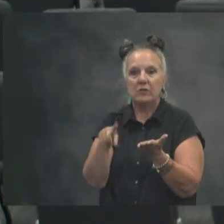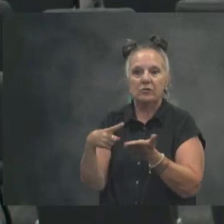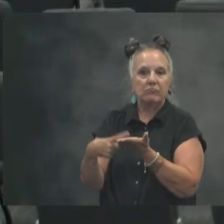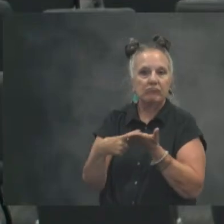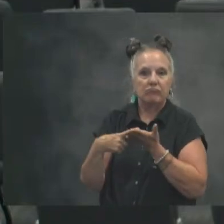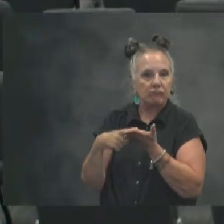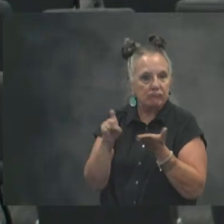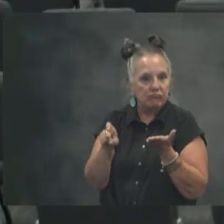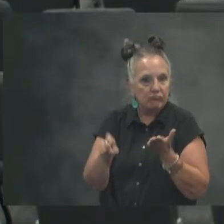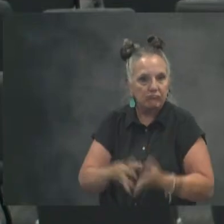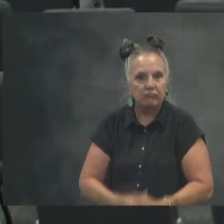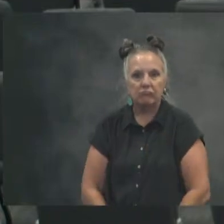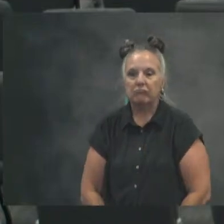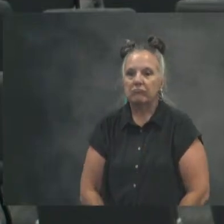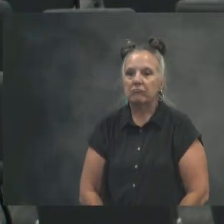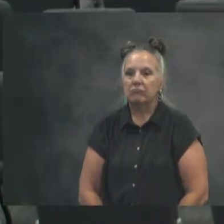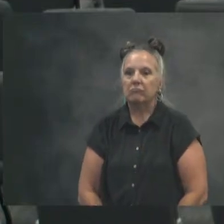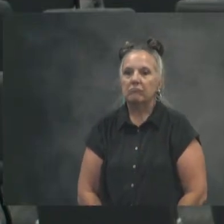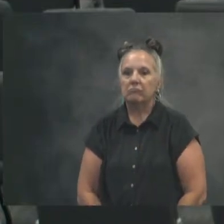discussion?